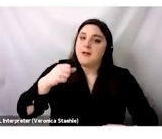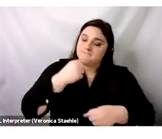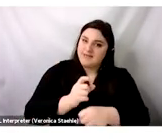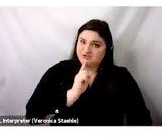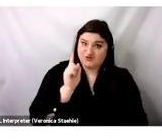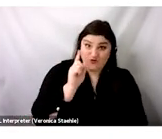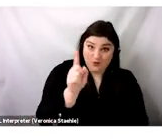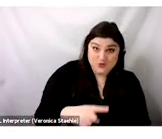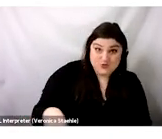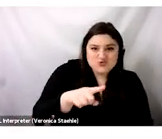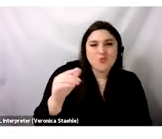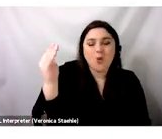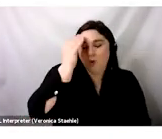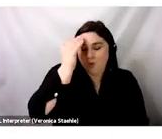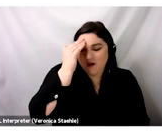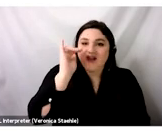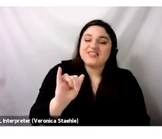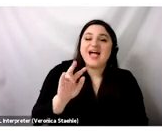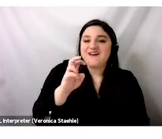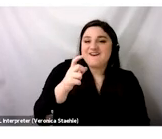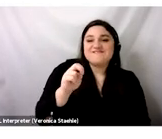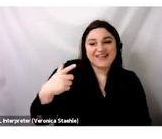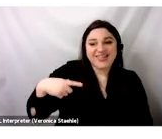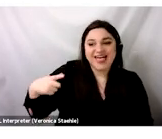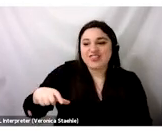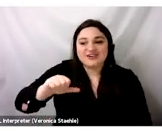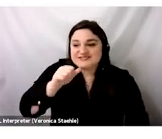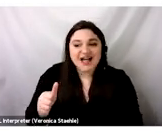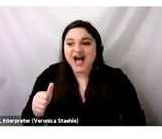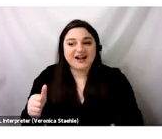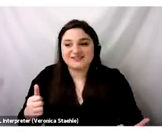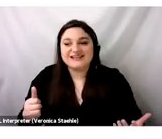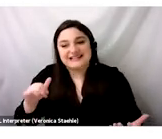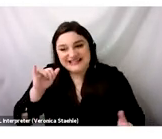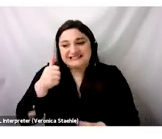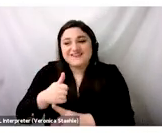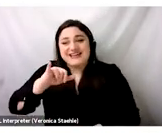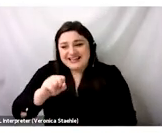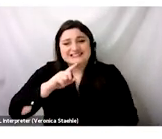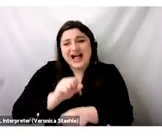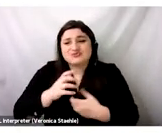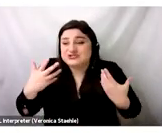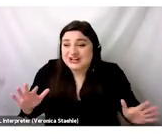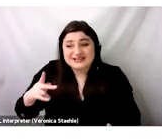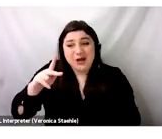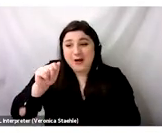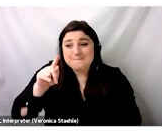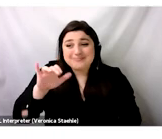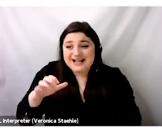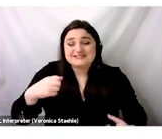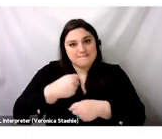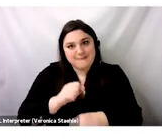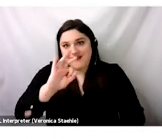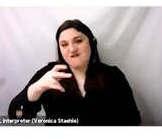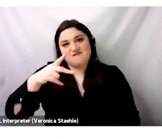sure that you're aware. Yeah, people are upset. Yeah, that it, vegan leather is plastic. It's